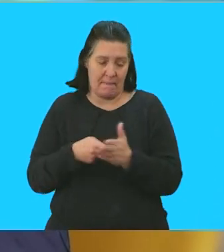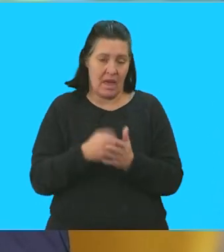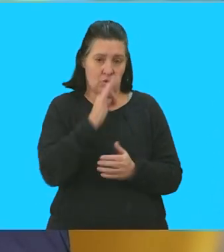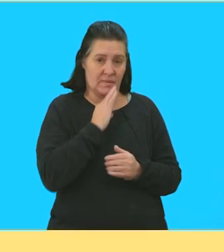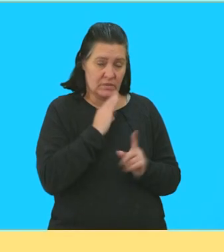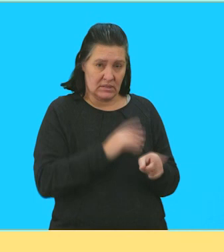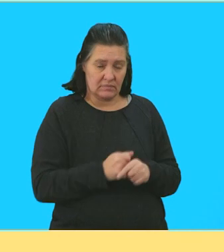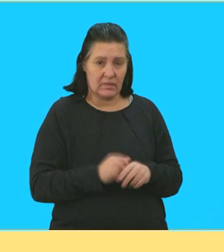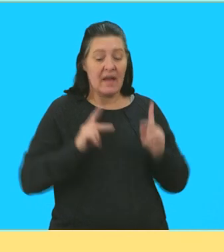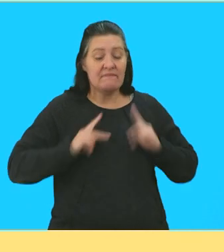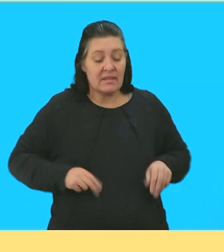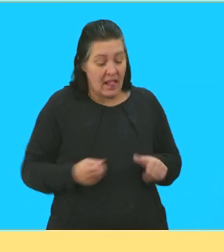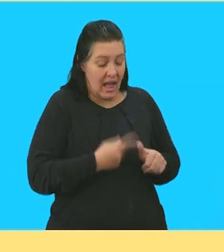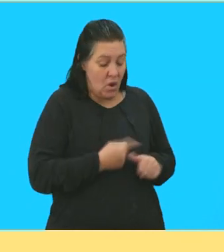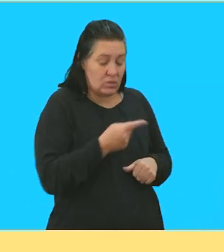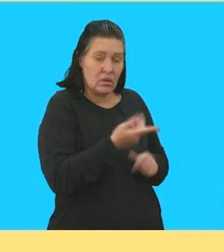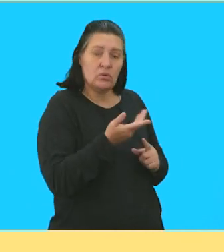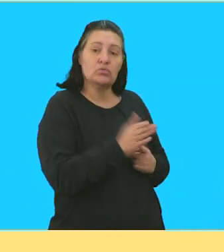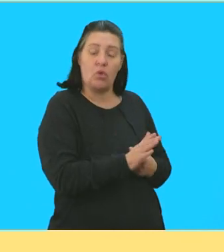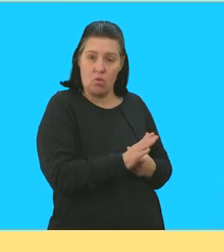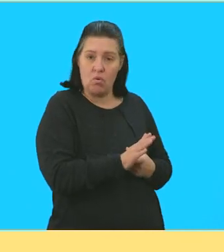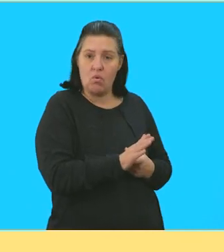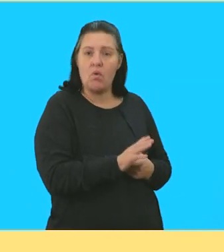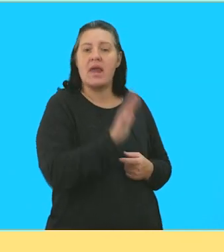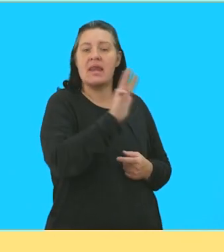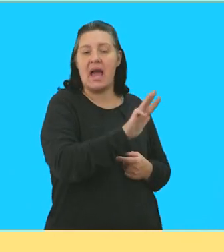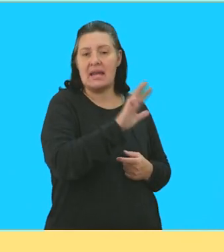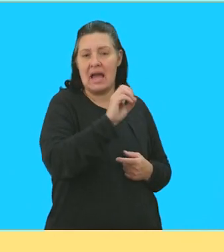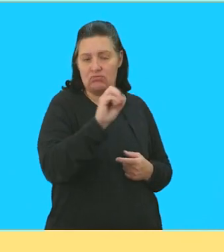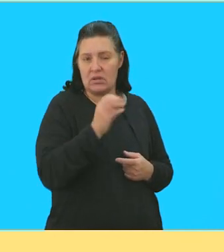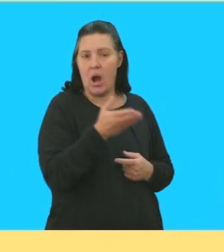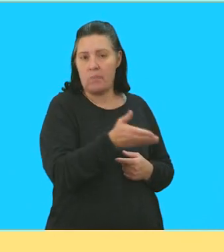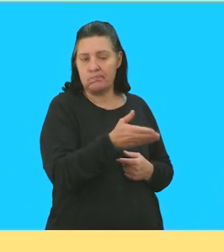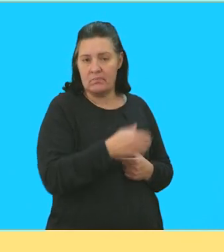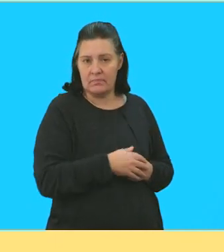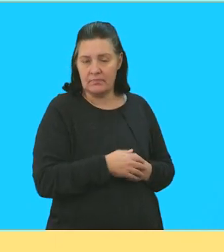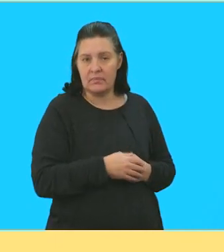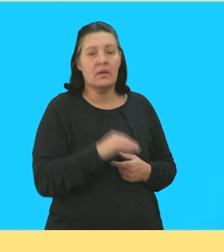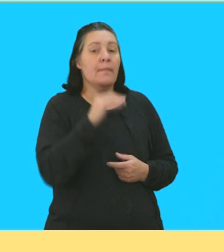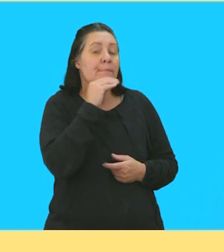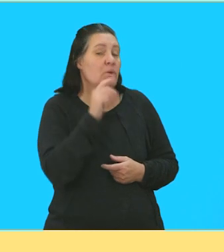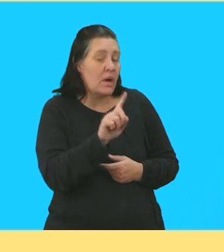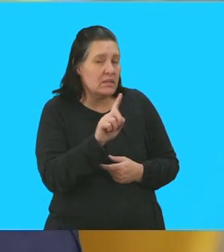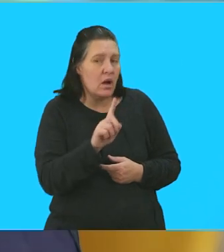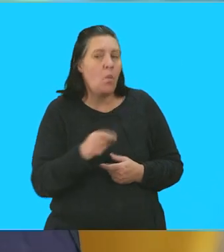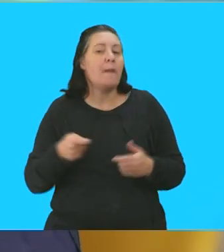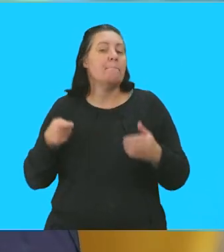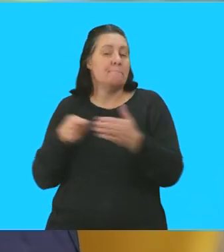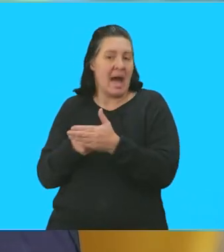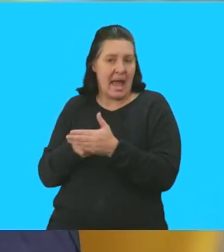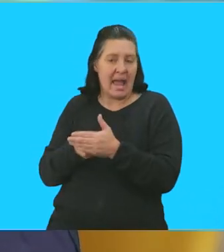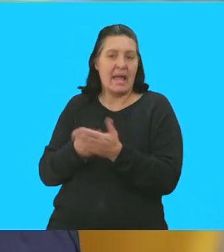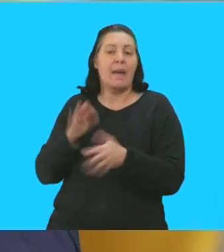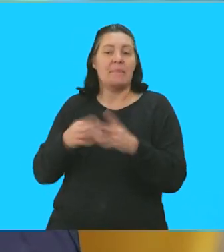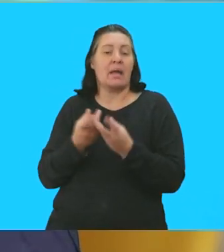The physical stock count showed packing material of 900 on hand. That simply means we purchased